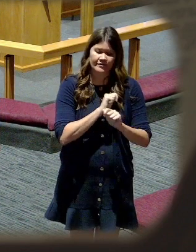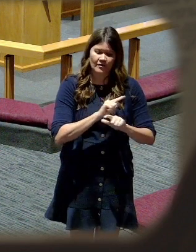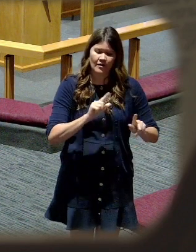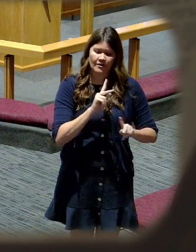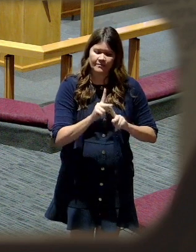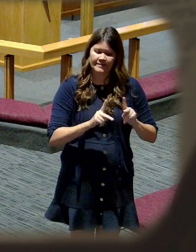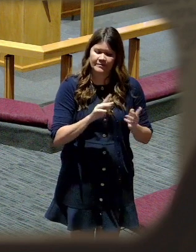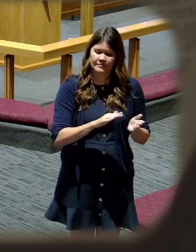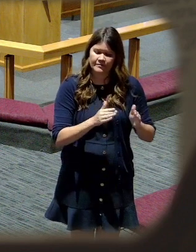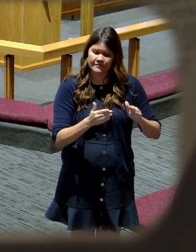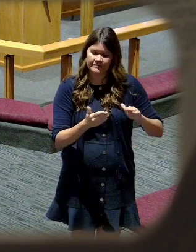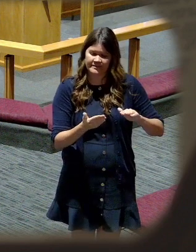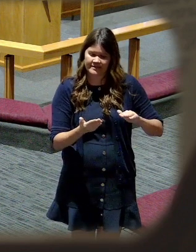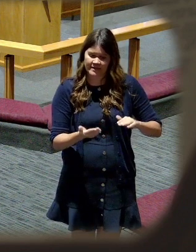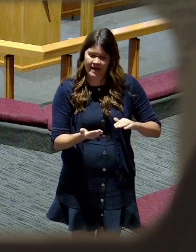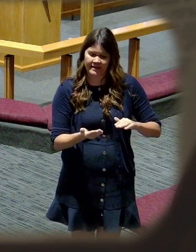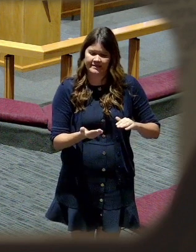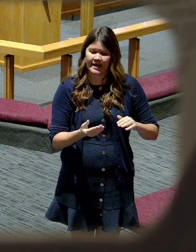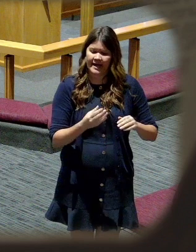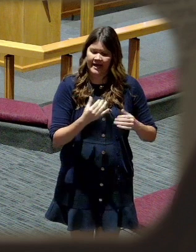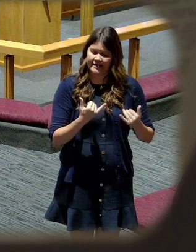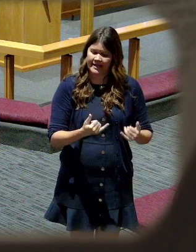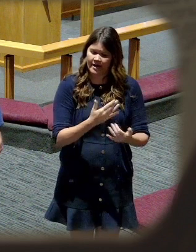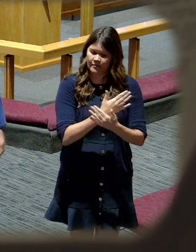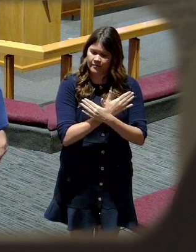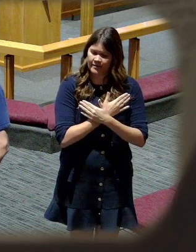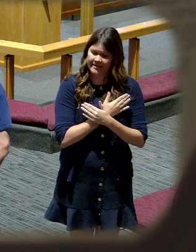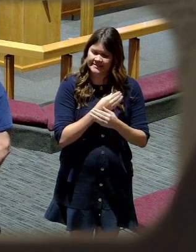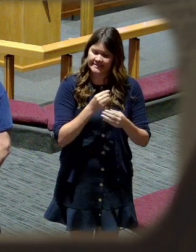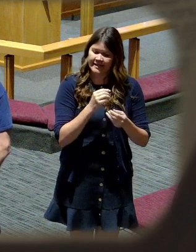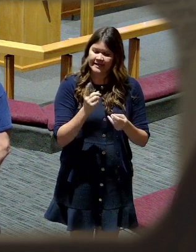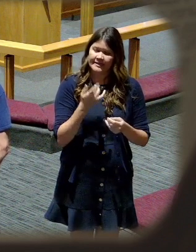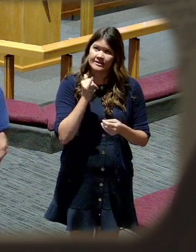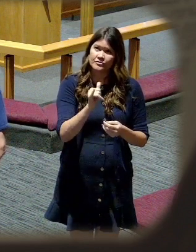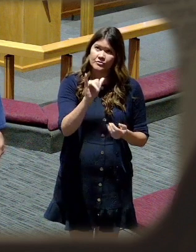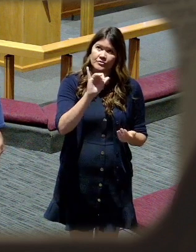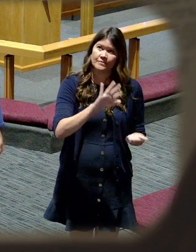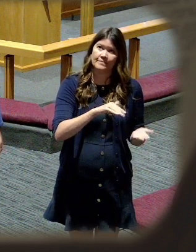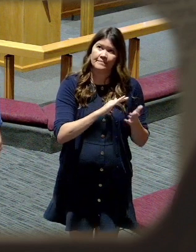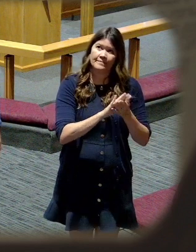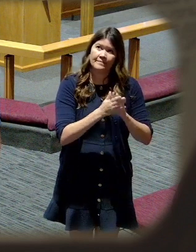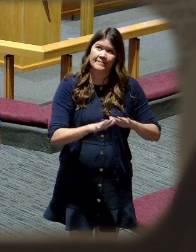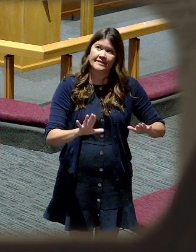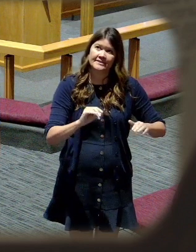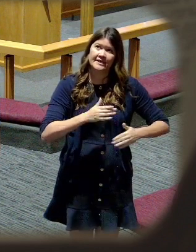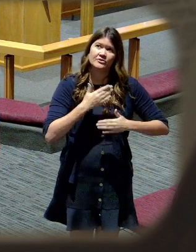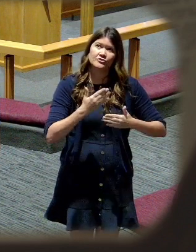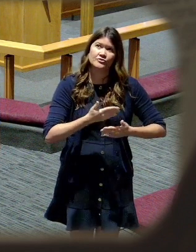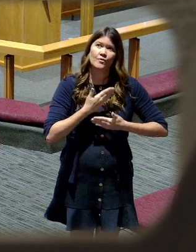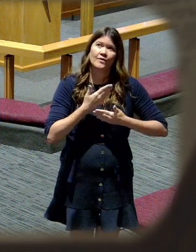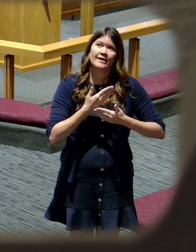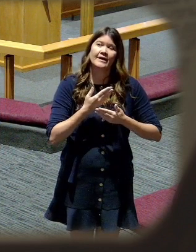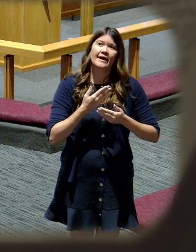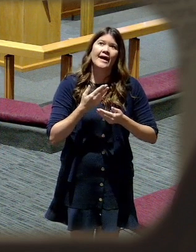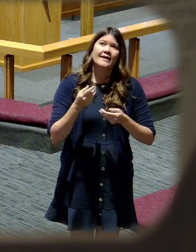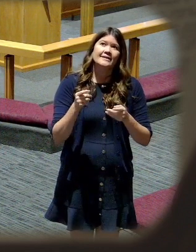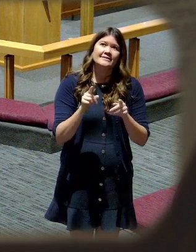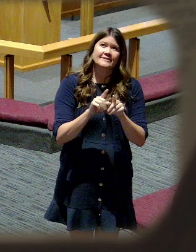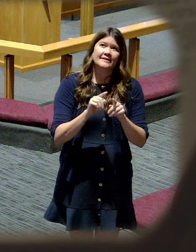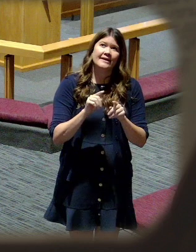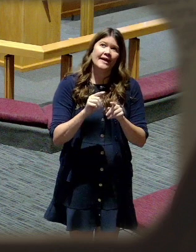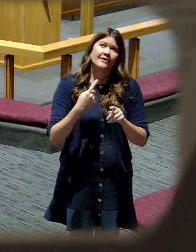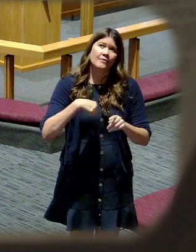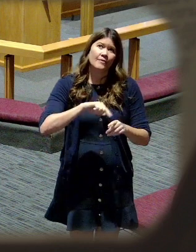earthly journey in faith and now rest from their labors in eternal peace and joy, serving as witnesses of your never-ending care,